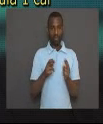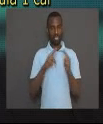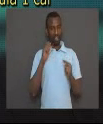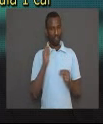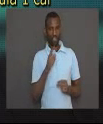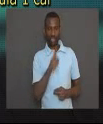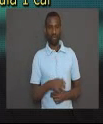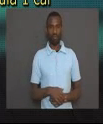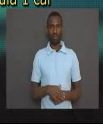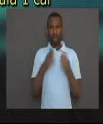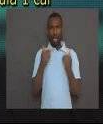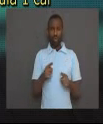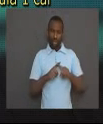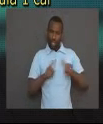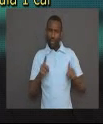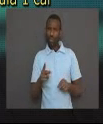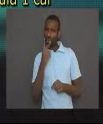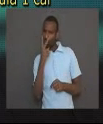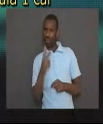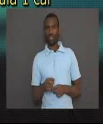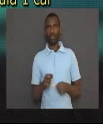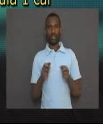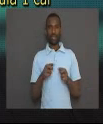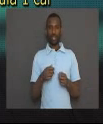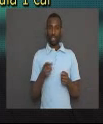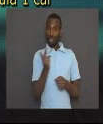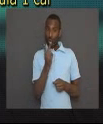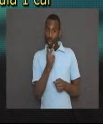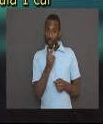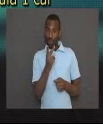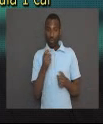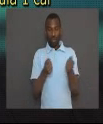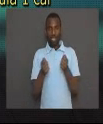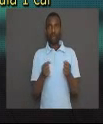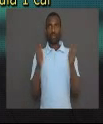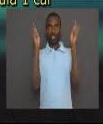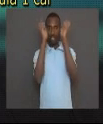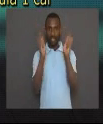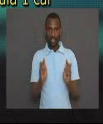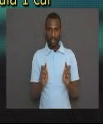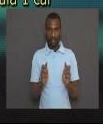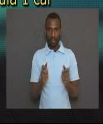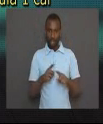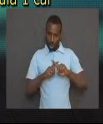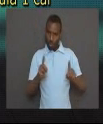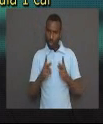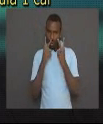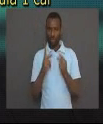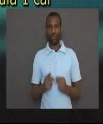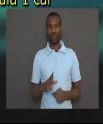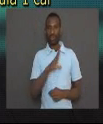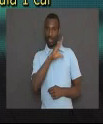Notice the difference of shape of the two vehicles and try to relate